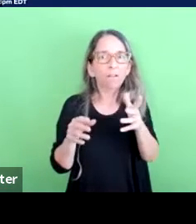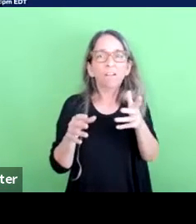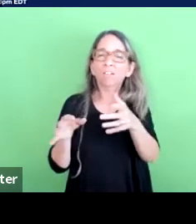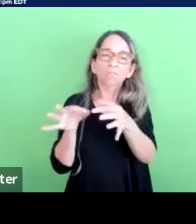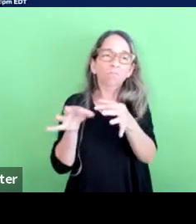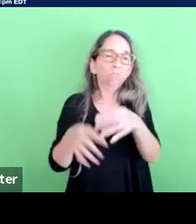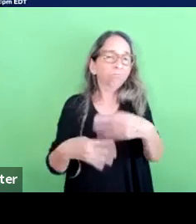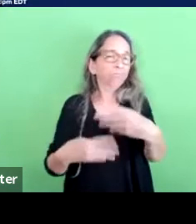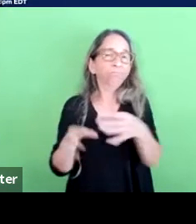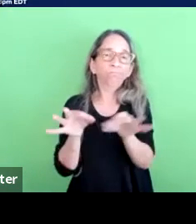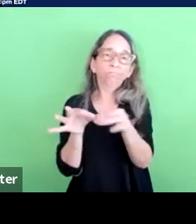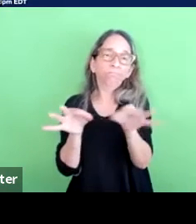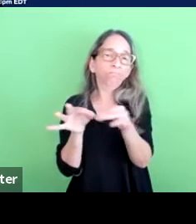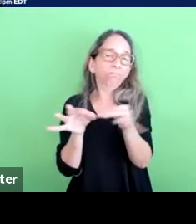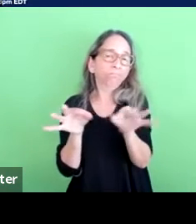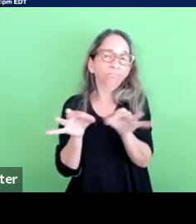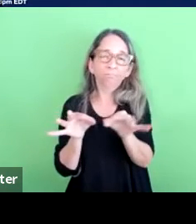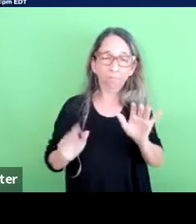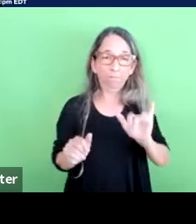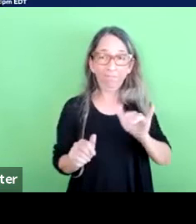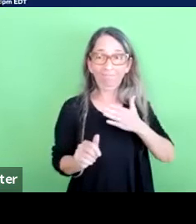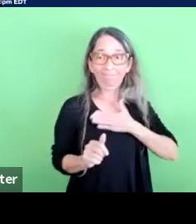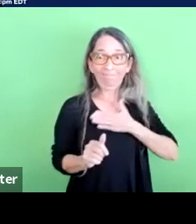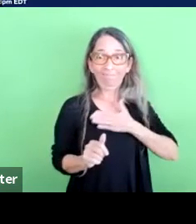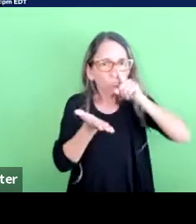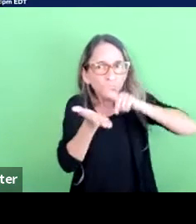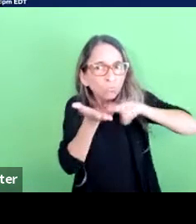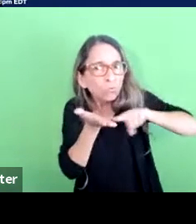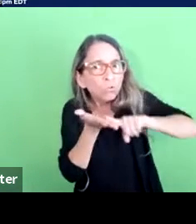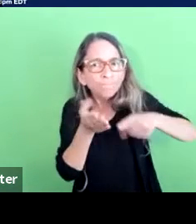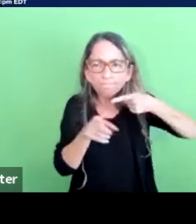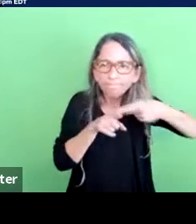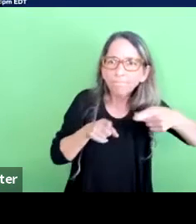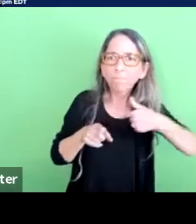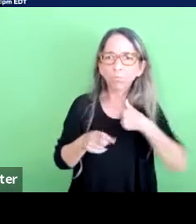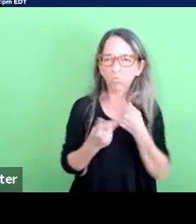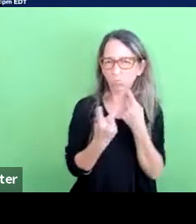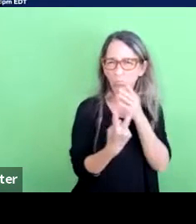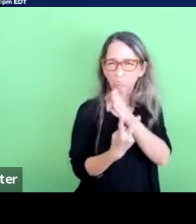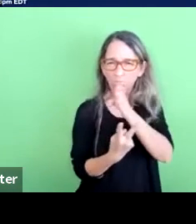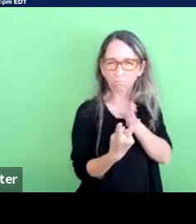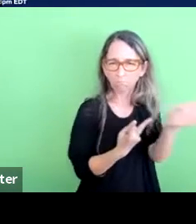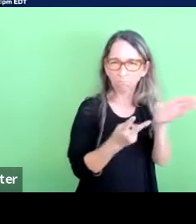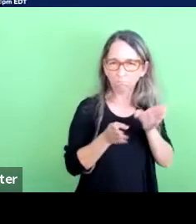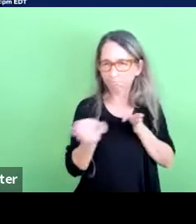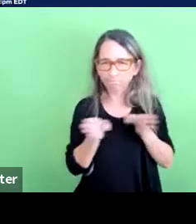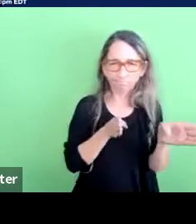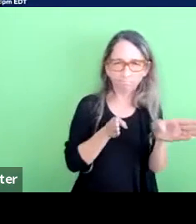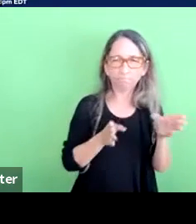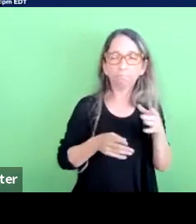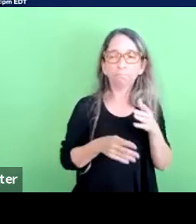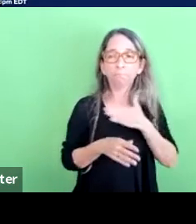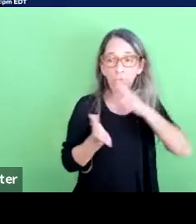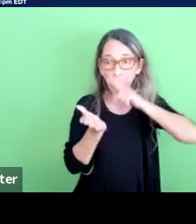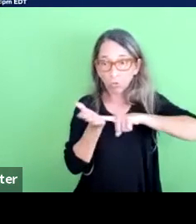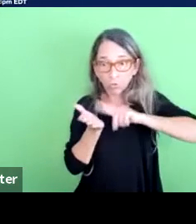My research or my work in this really comes in 2 areas. The first being research, wherein